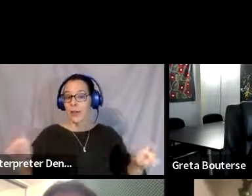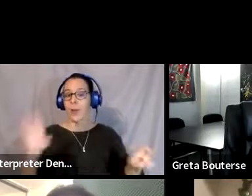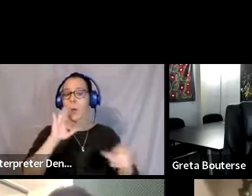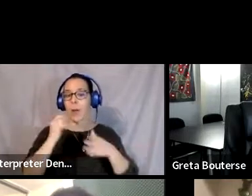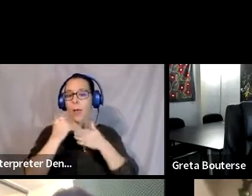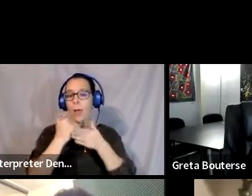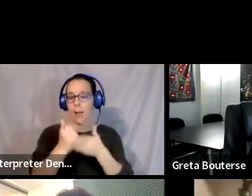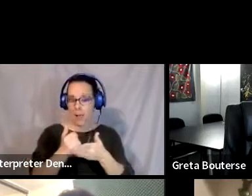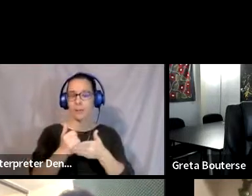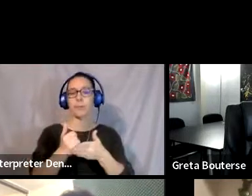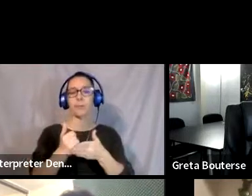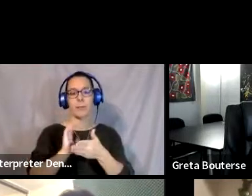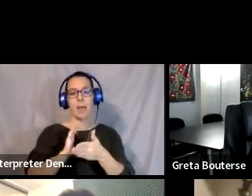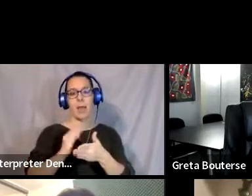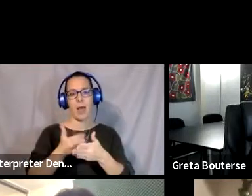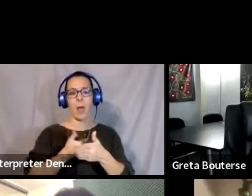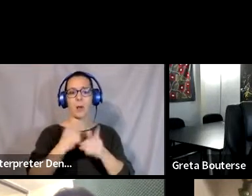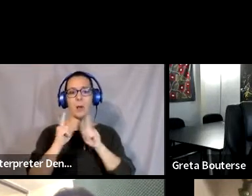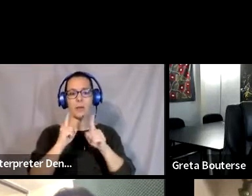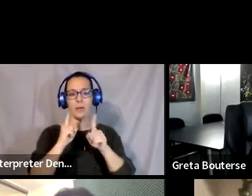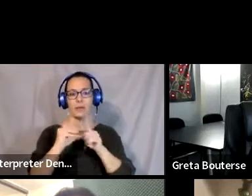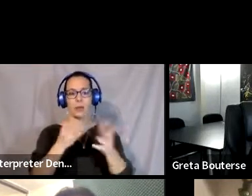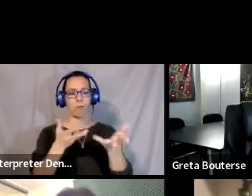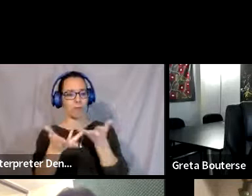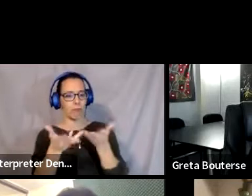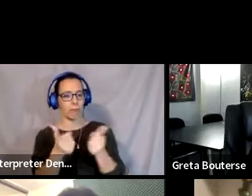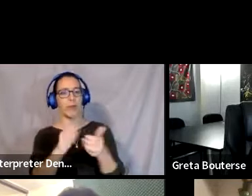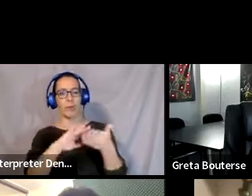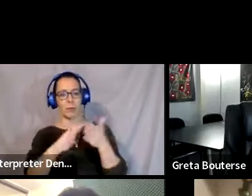community regarding this topic.